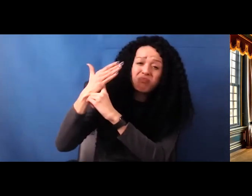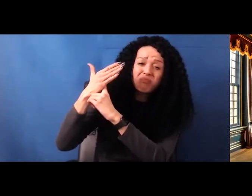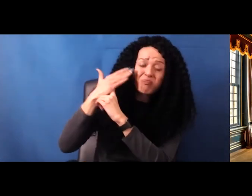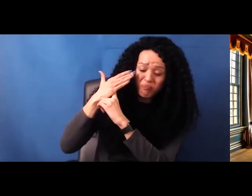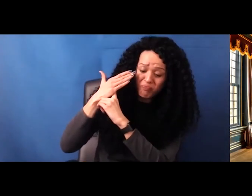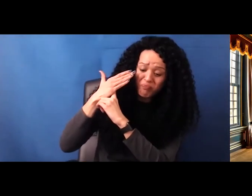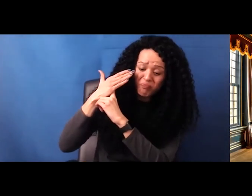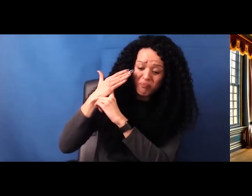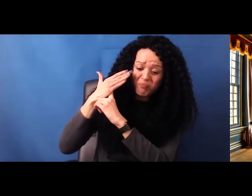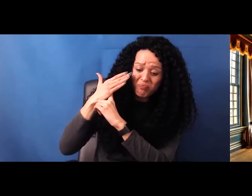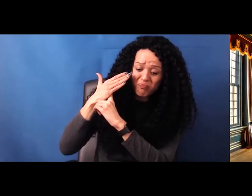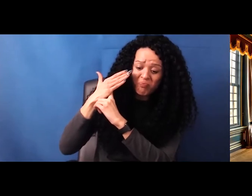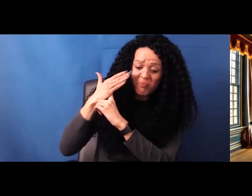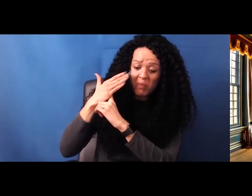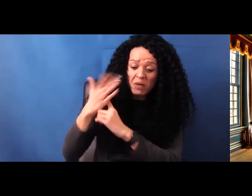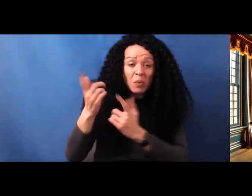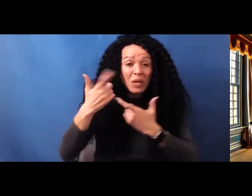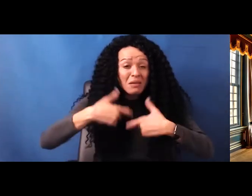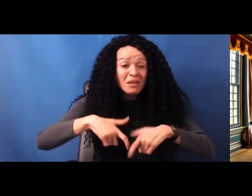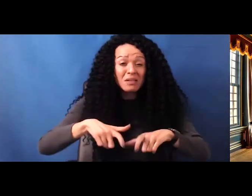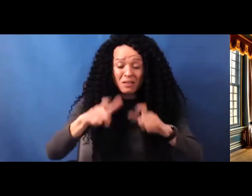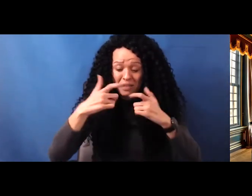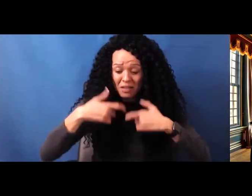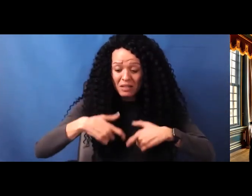Gentile's scorn.